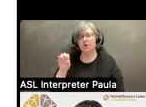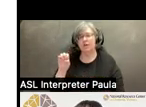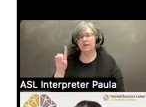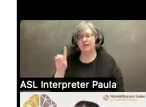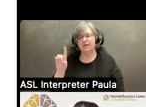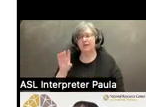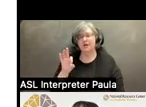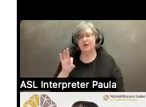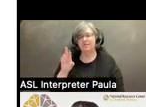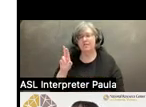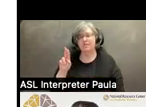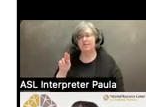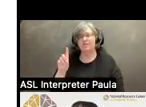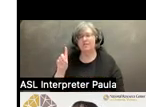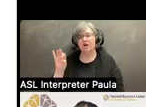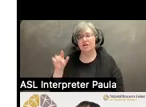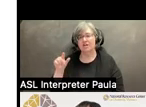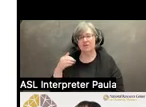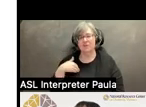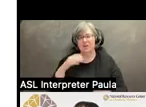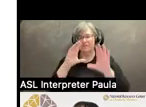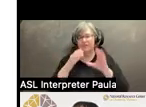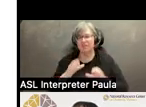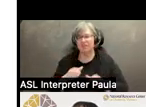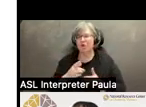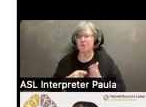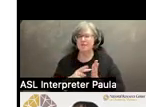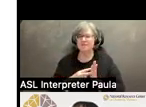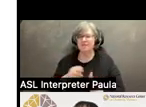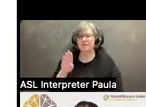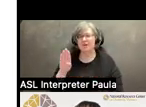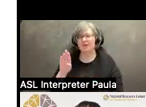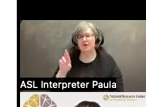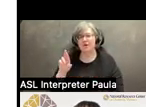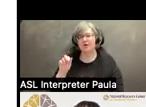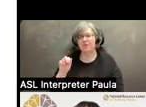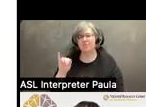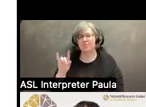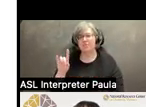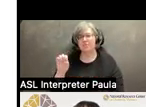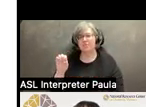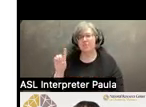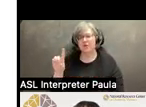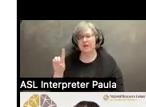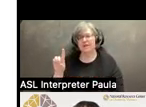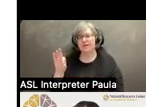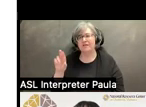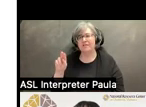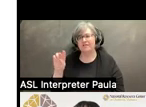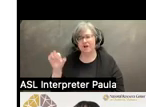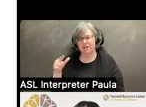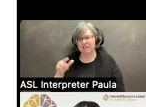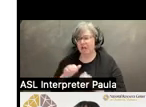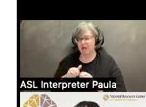here, how what is braided funding and how did you all make it work? So